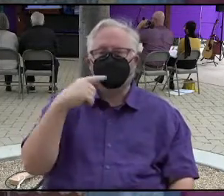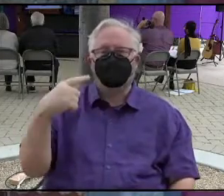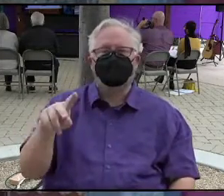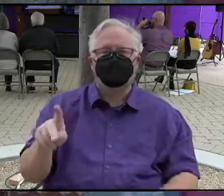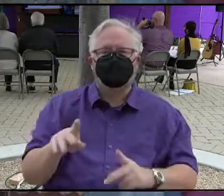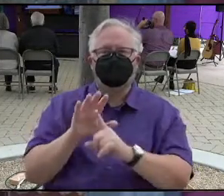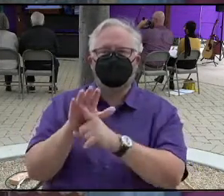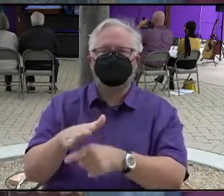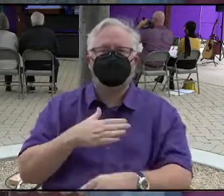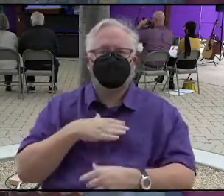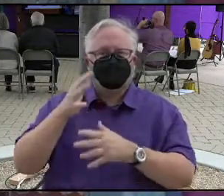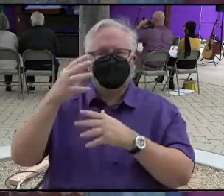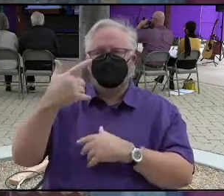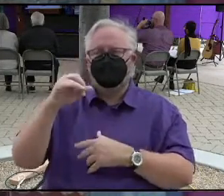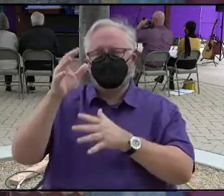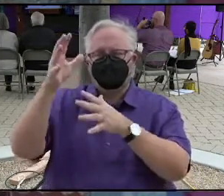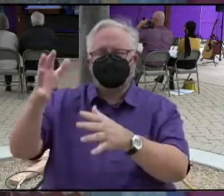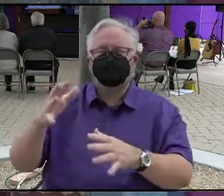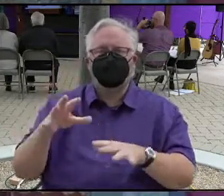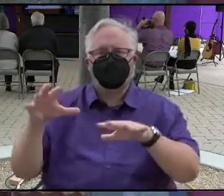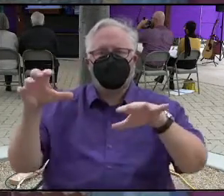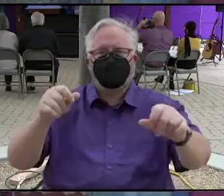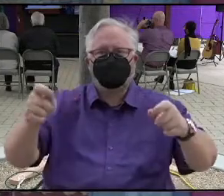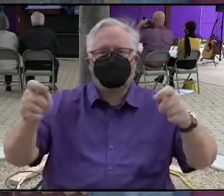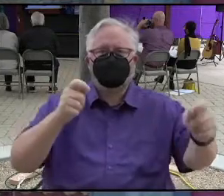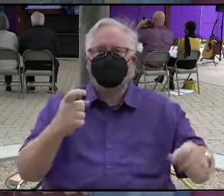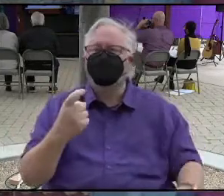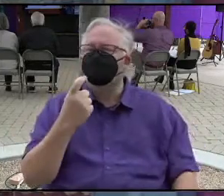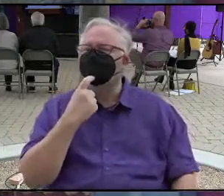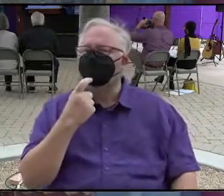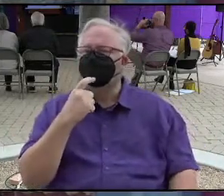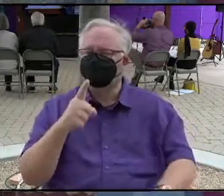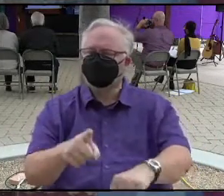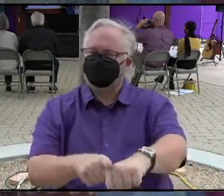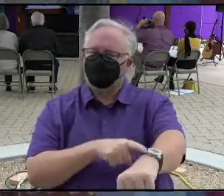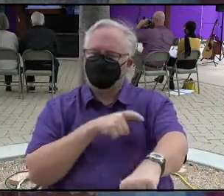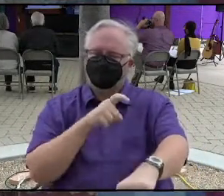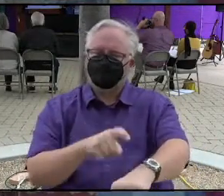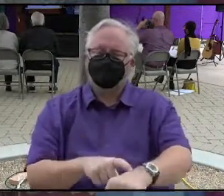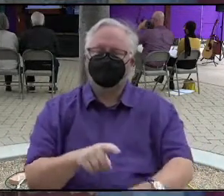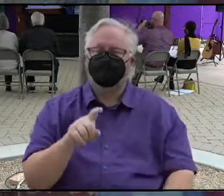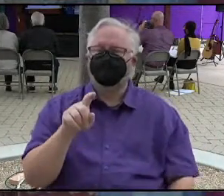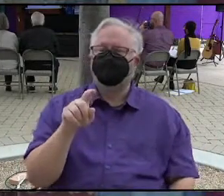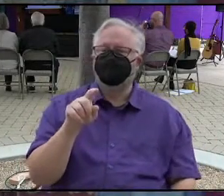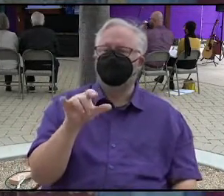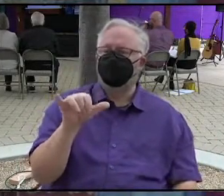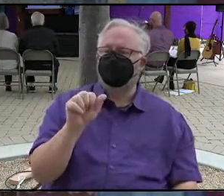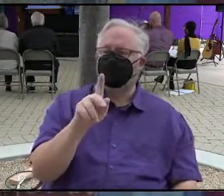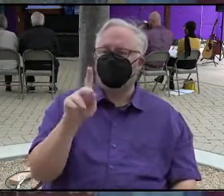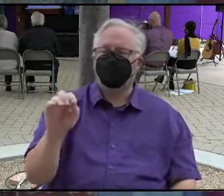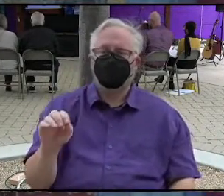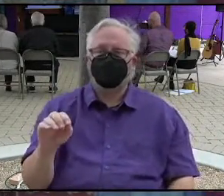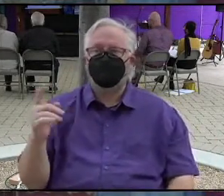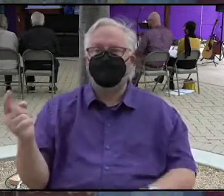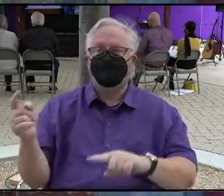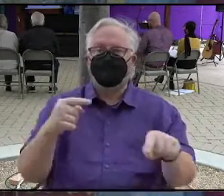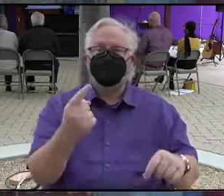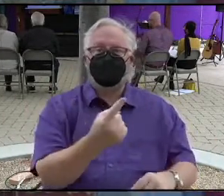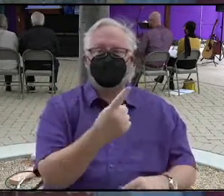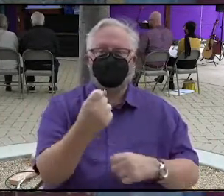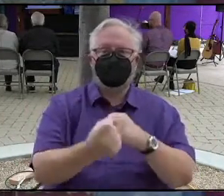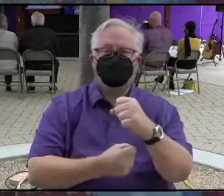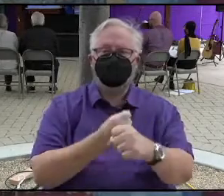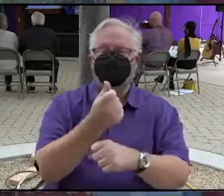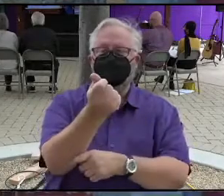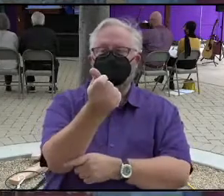who occupied and controlled Finland for a very long time. So Jaakko came over here by himself in